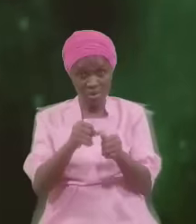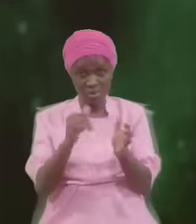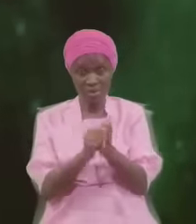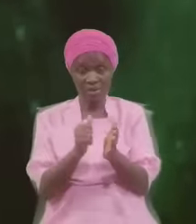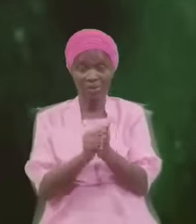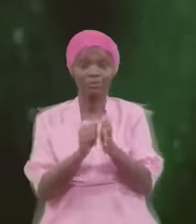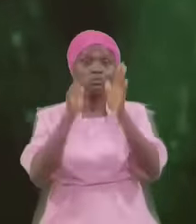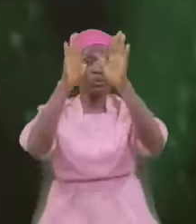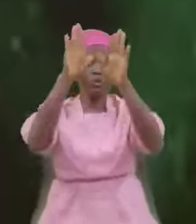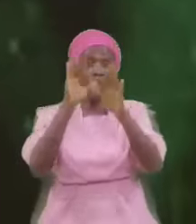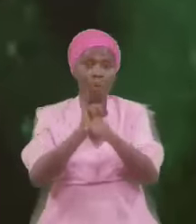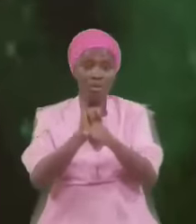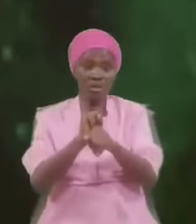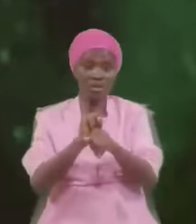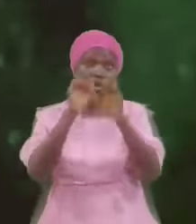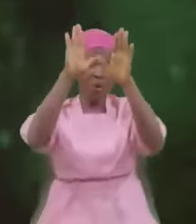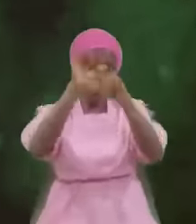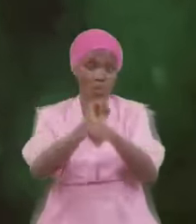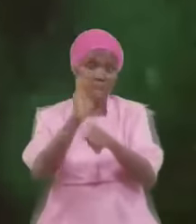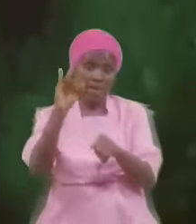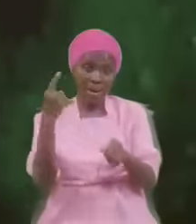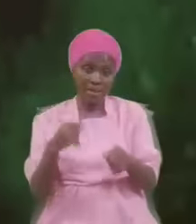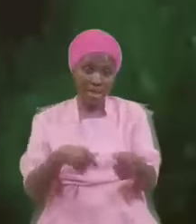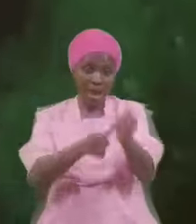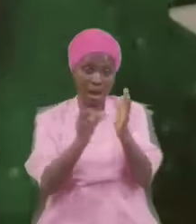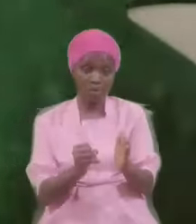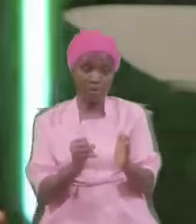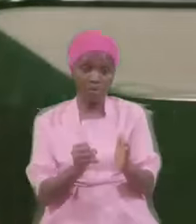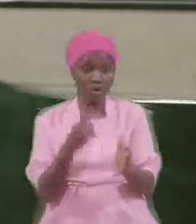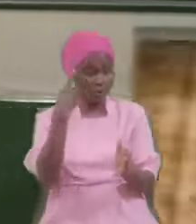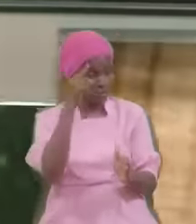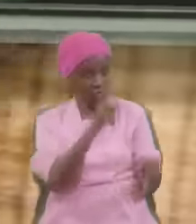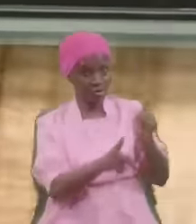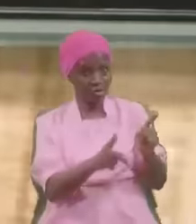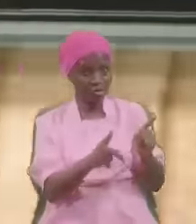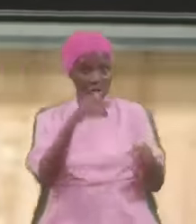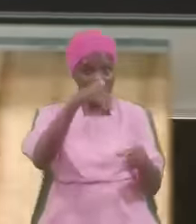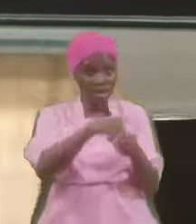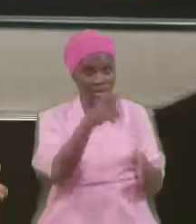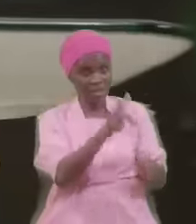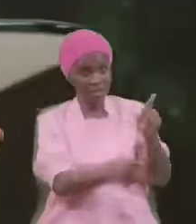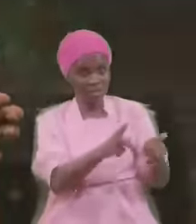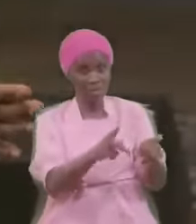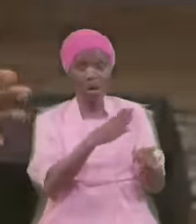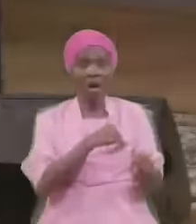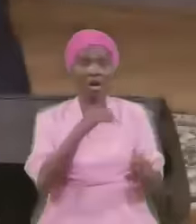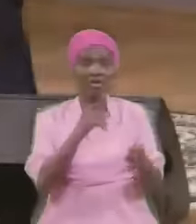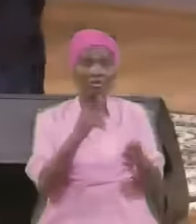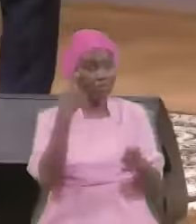the people, in the people that are far off, they're not even in a congregation here tonight,